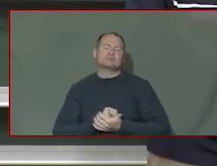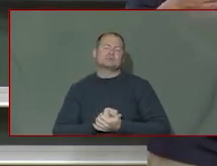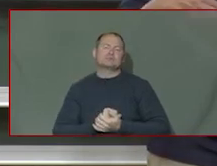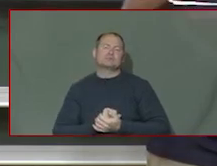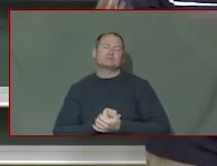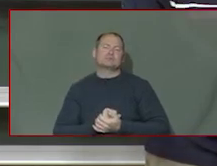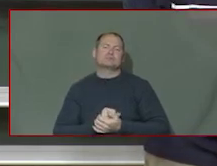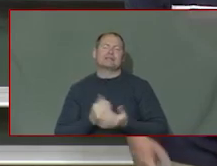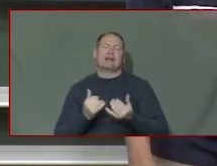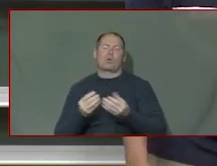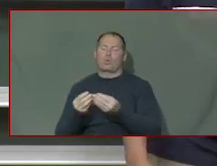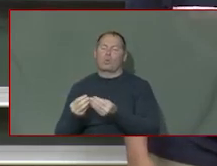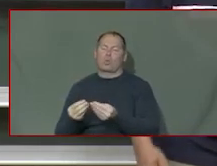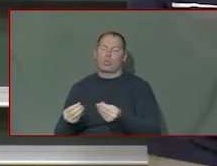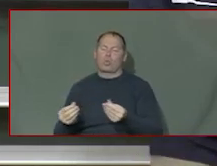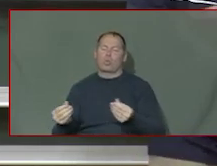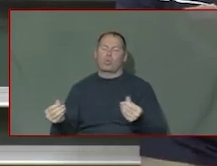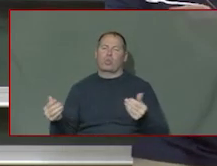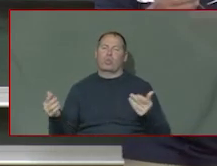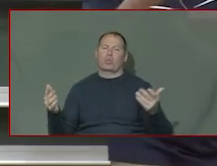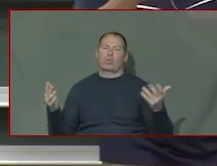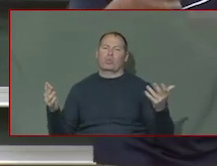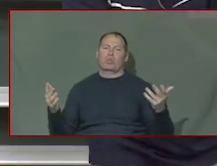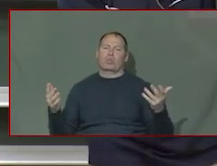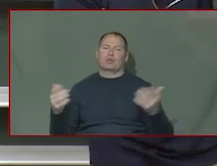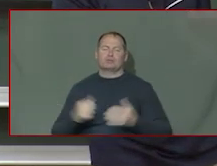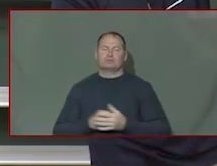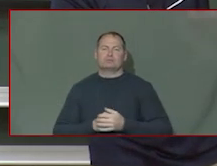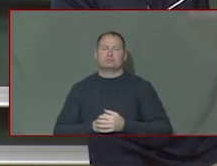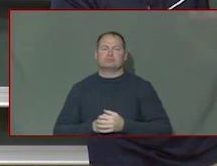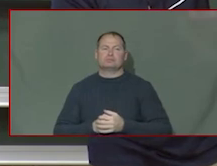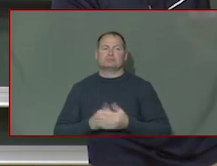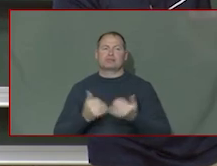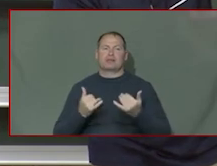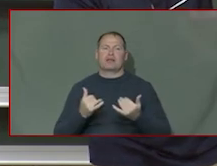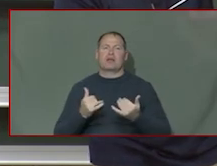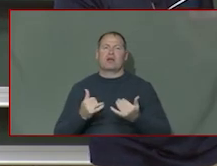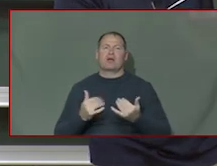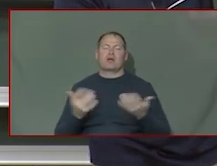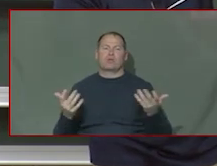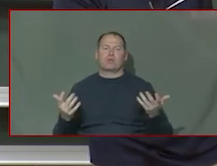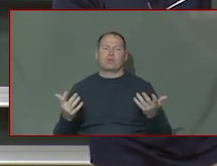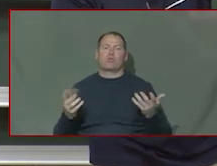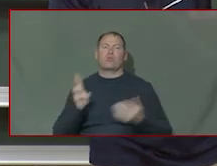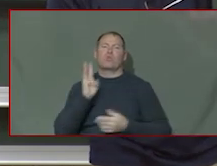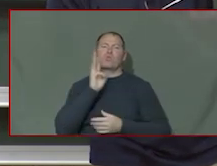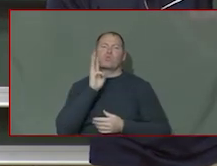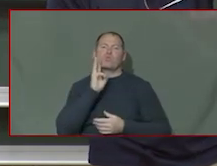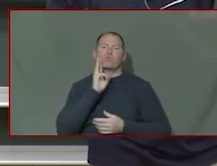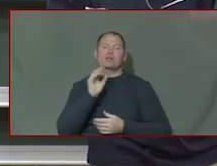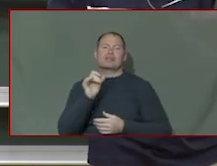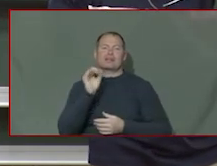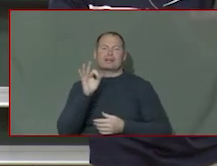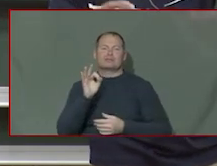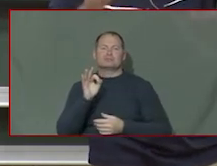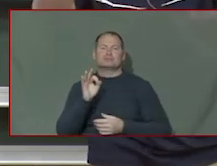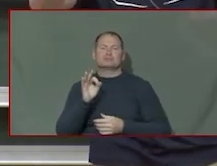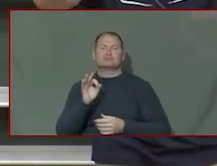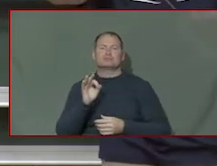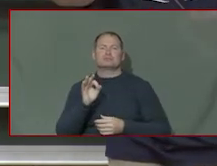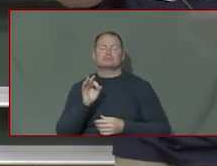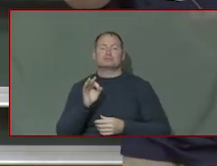it's diluted. It's like Oros with a lot of water in. People, you've seen if you take the same amount of